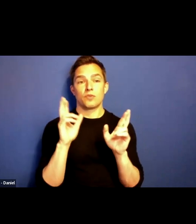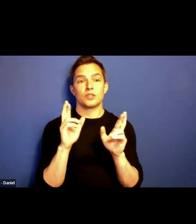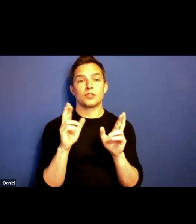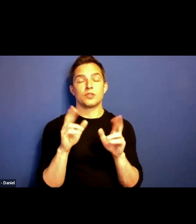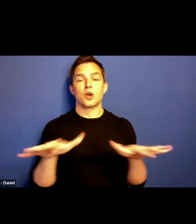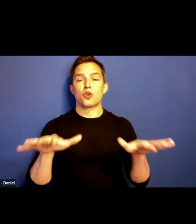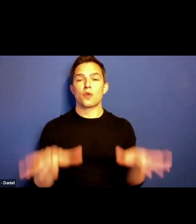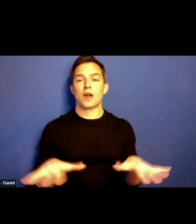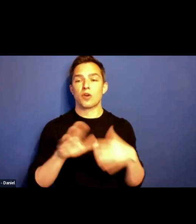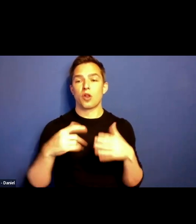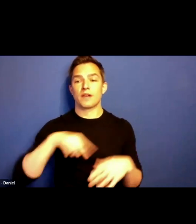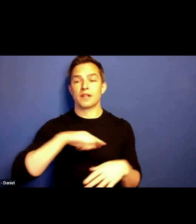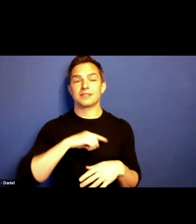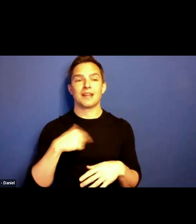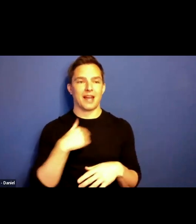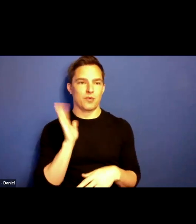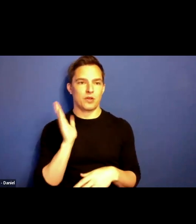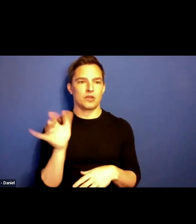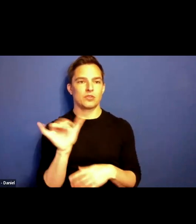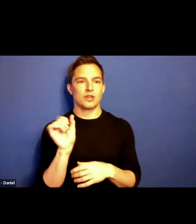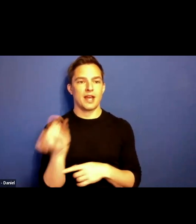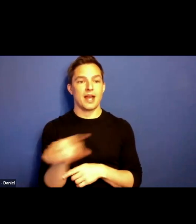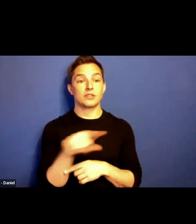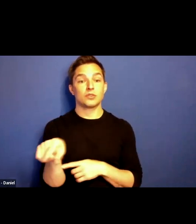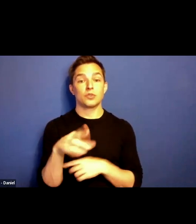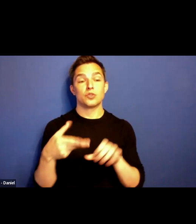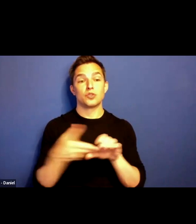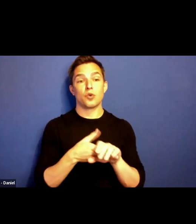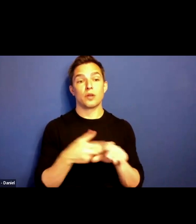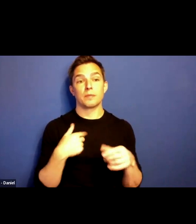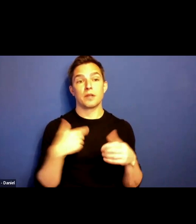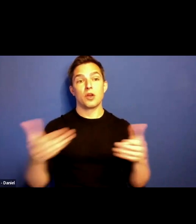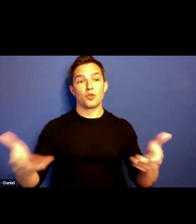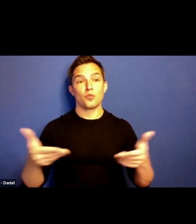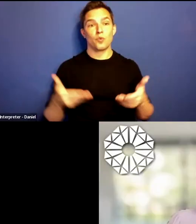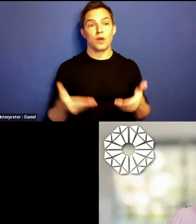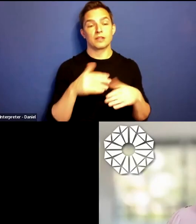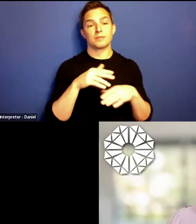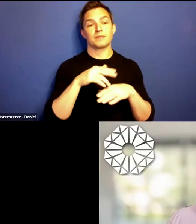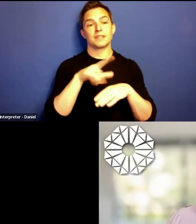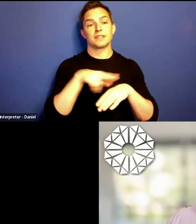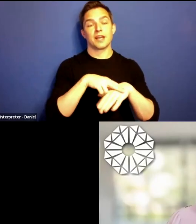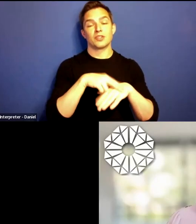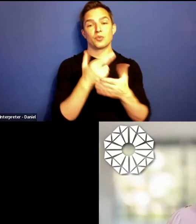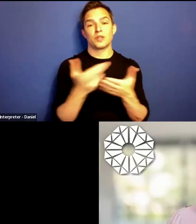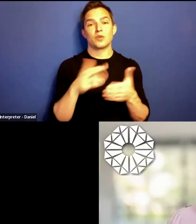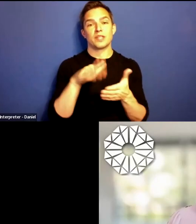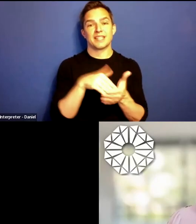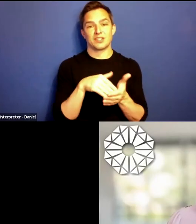us all, I will also ask that you join me in welcoming the National Resource